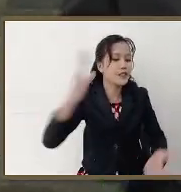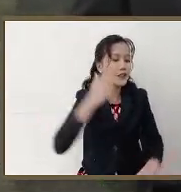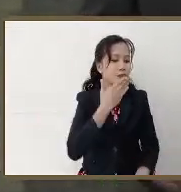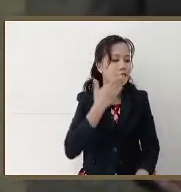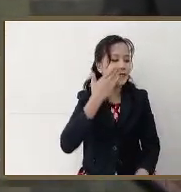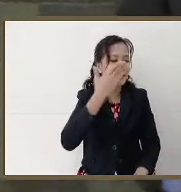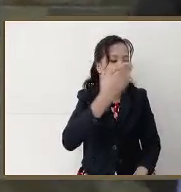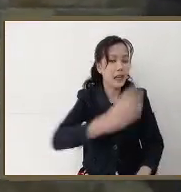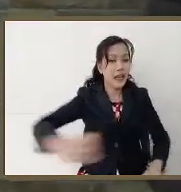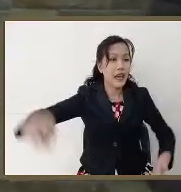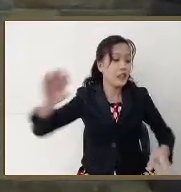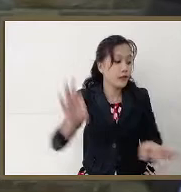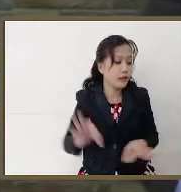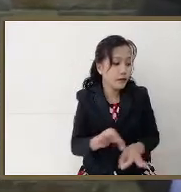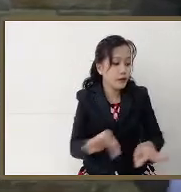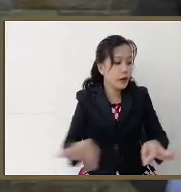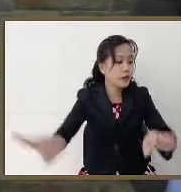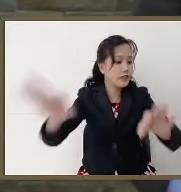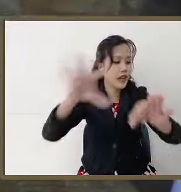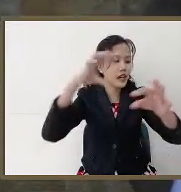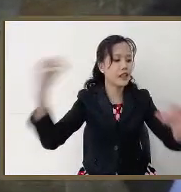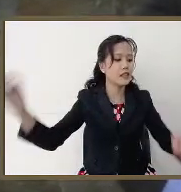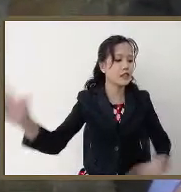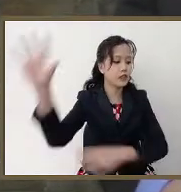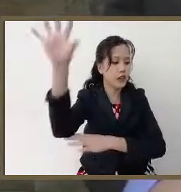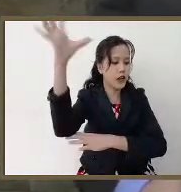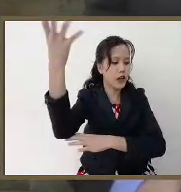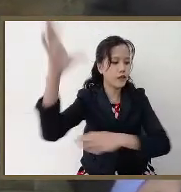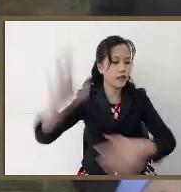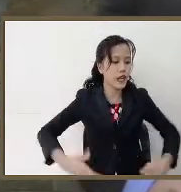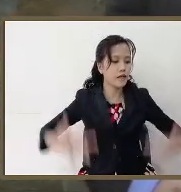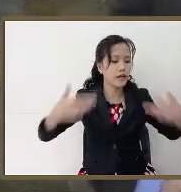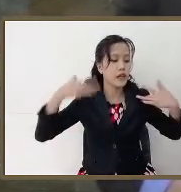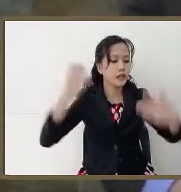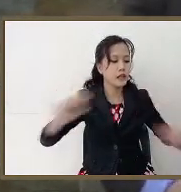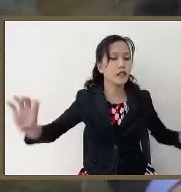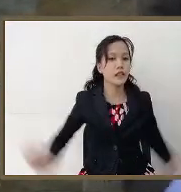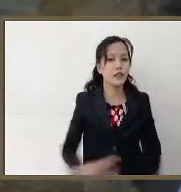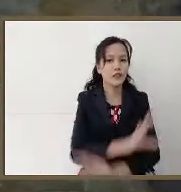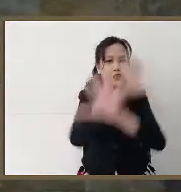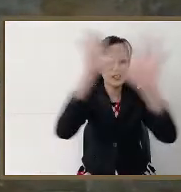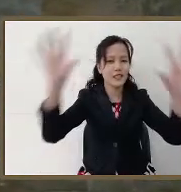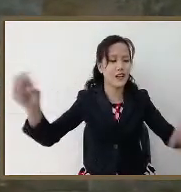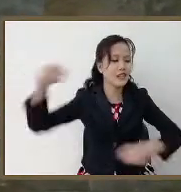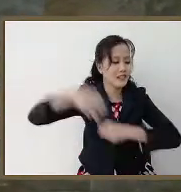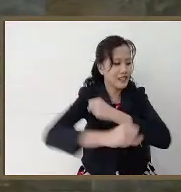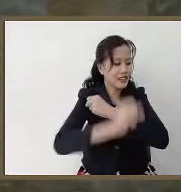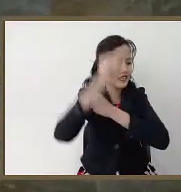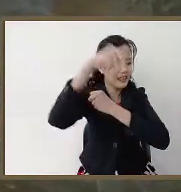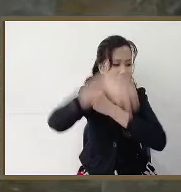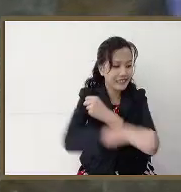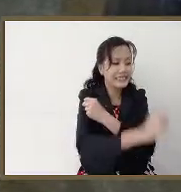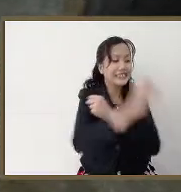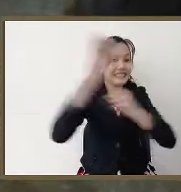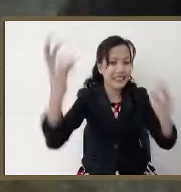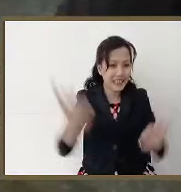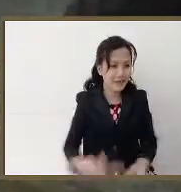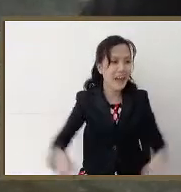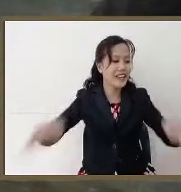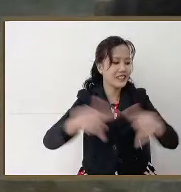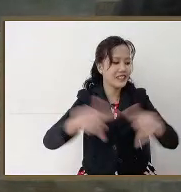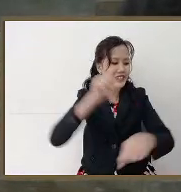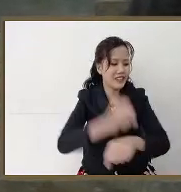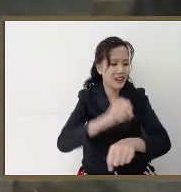and sweet. And it flows by the tree of life on its way to the crystal sea. And